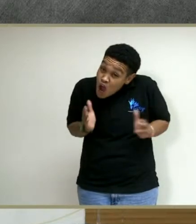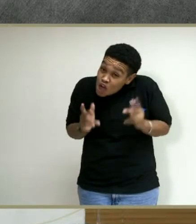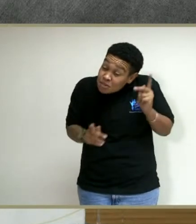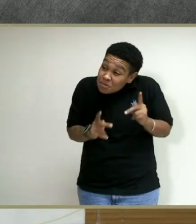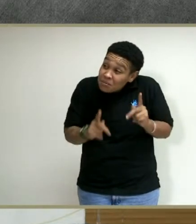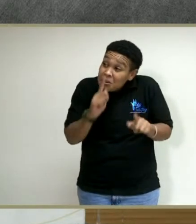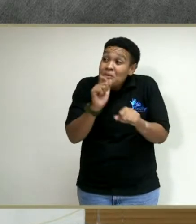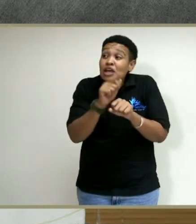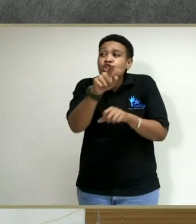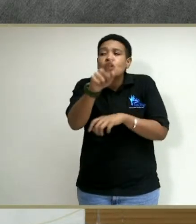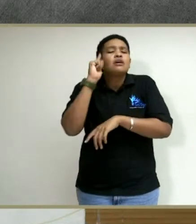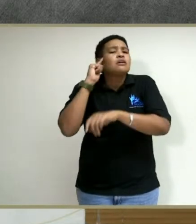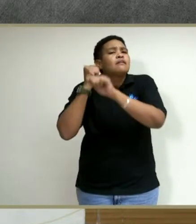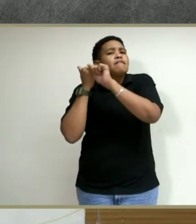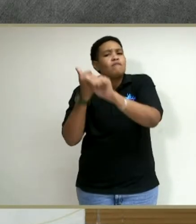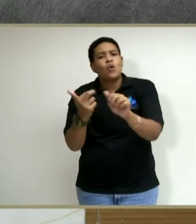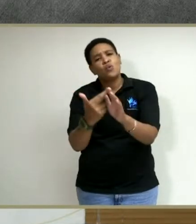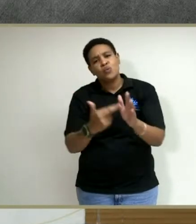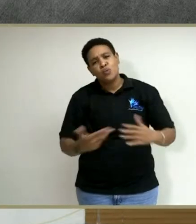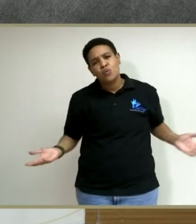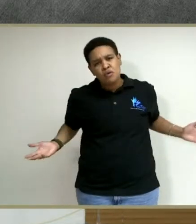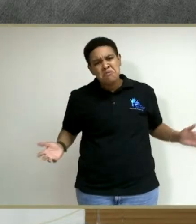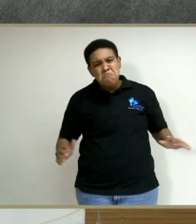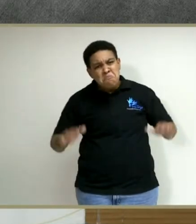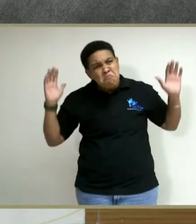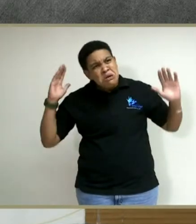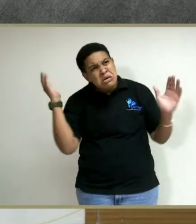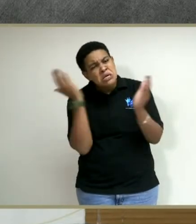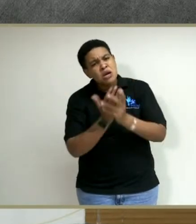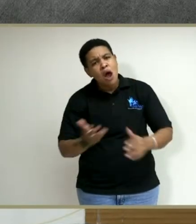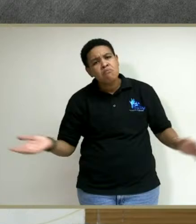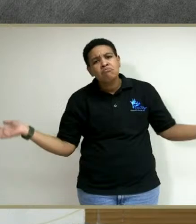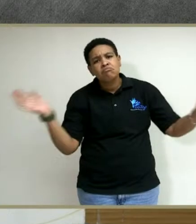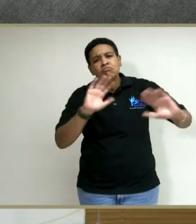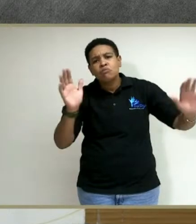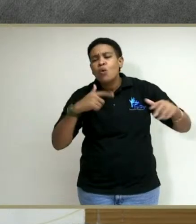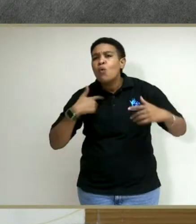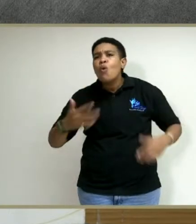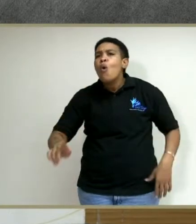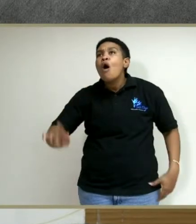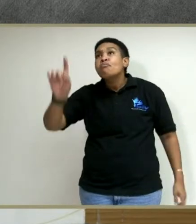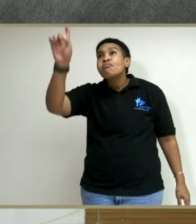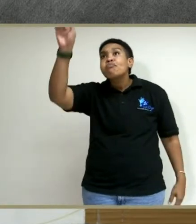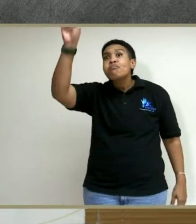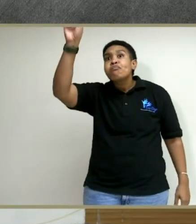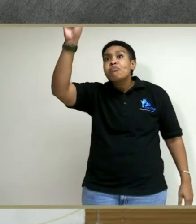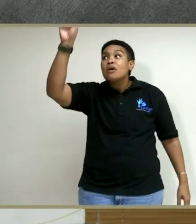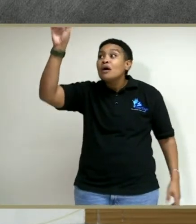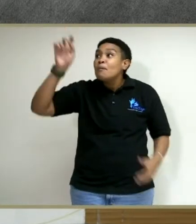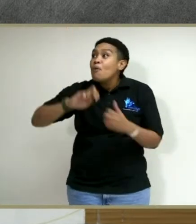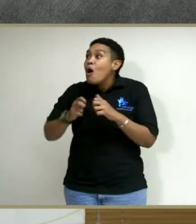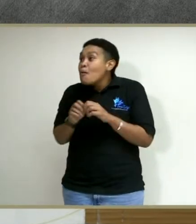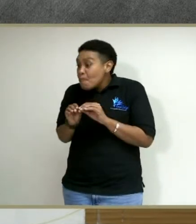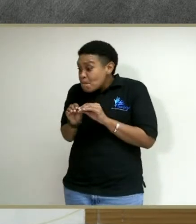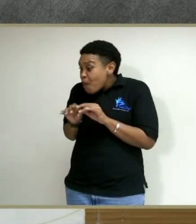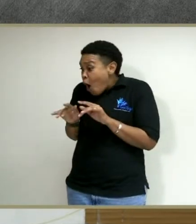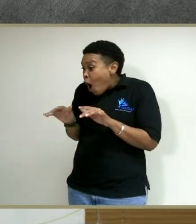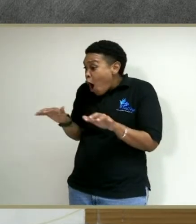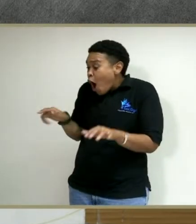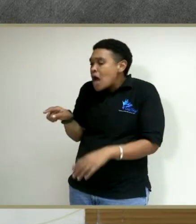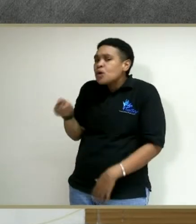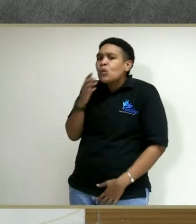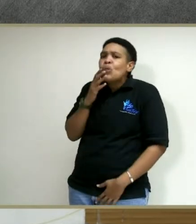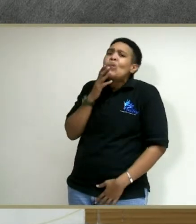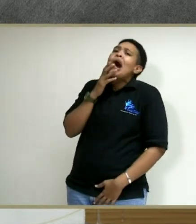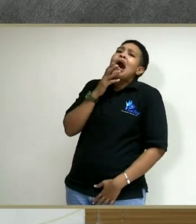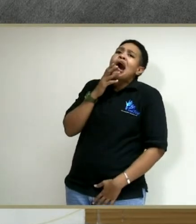ensure that they adhere to precautions, because we do not want to go up back to a point where we have a higher